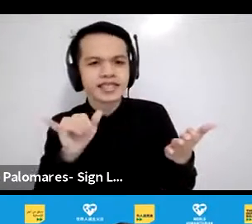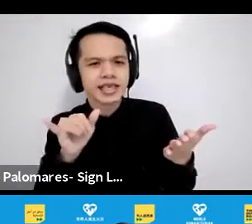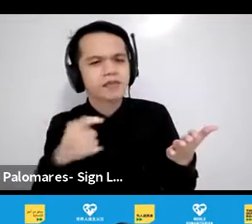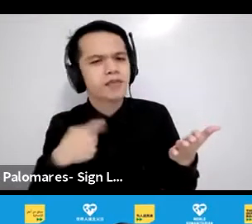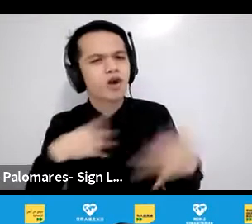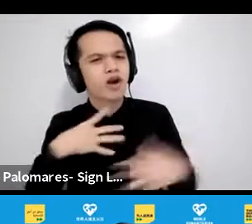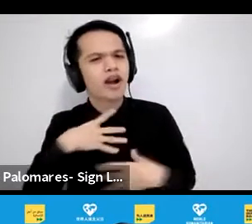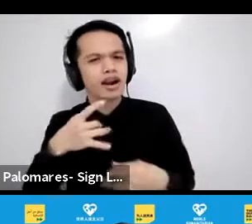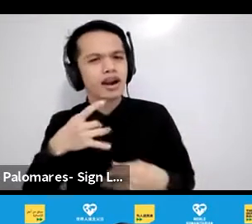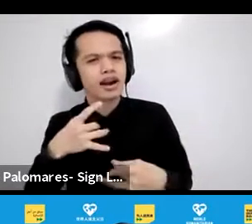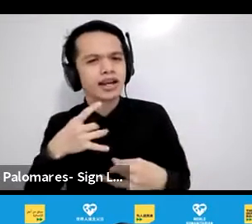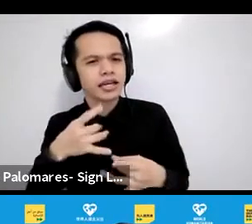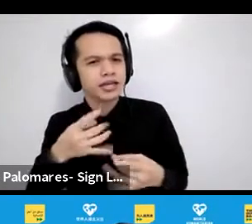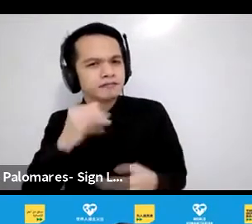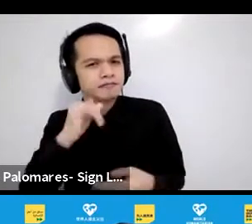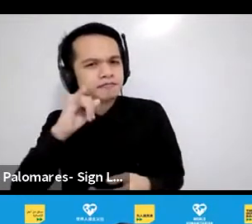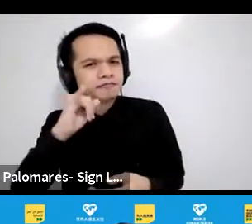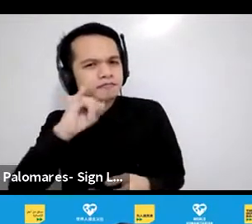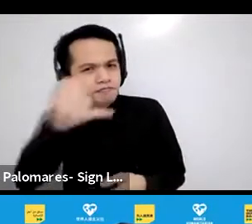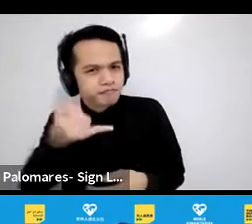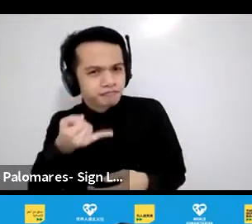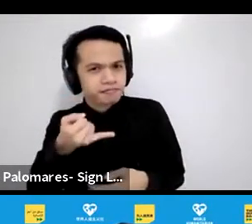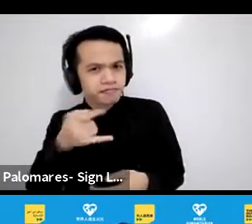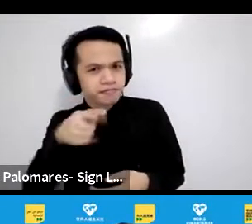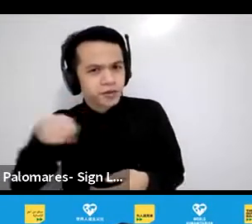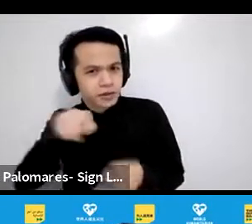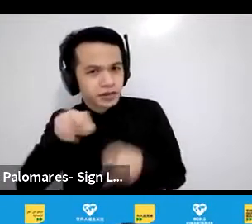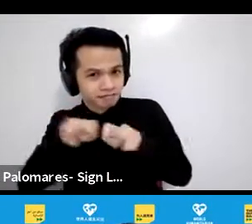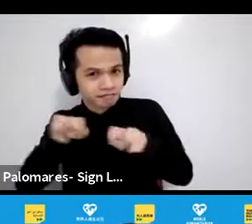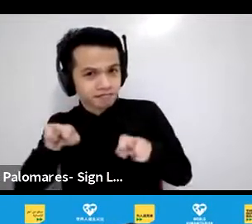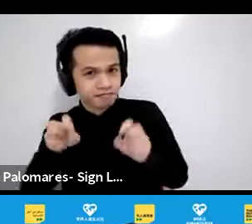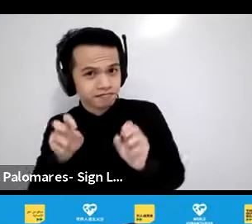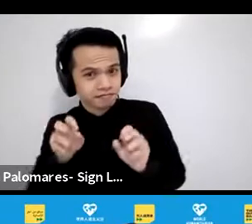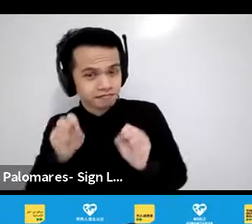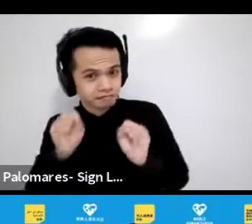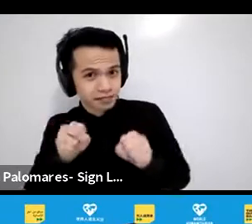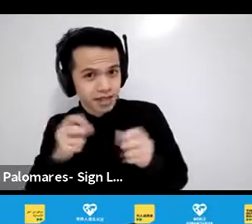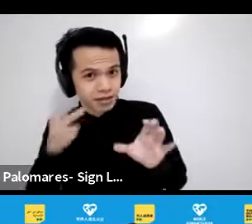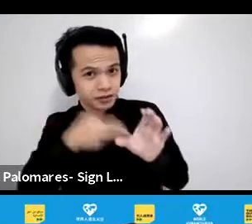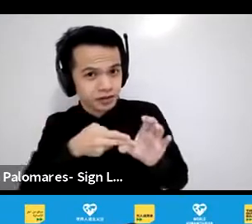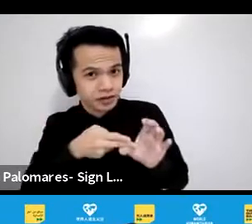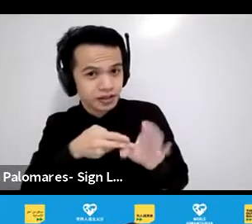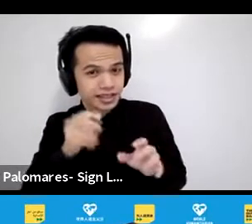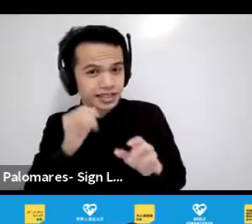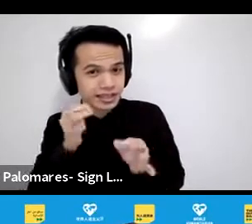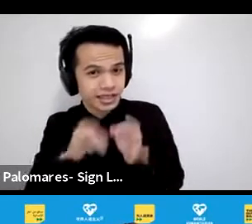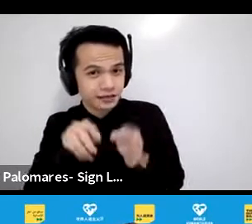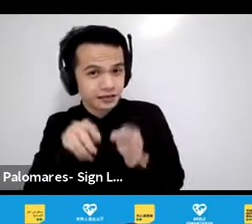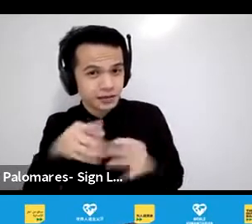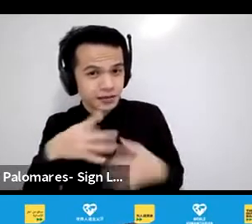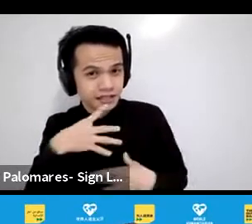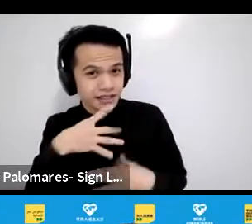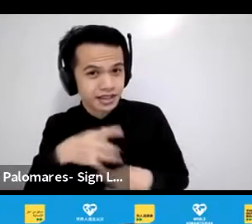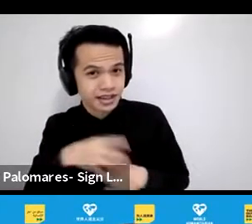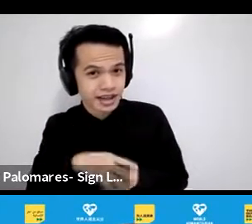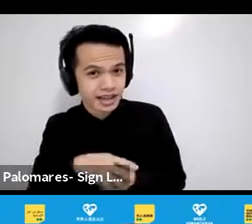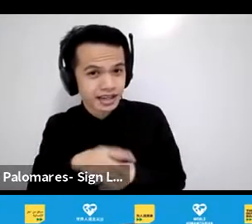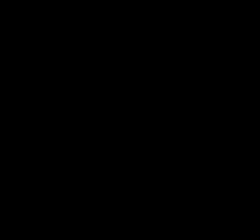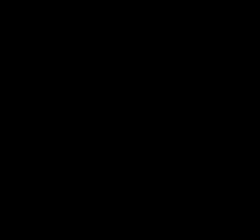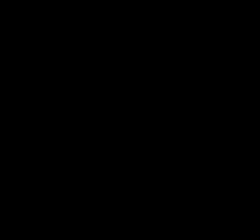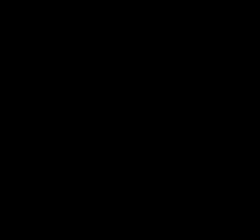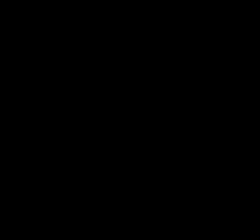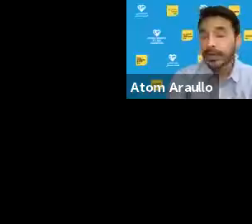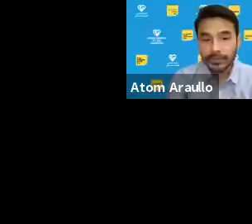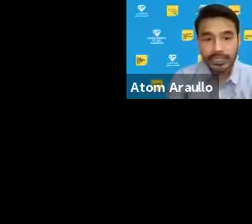to invite the rest of our panel to join us if you would like to answer these questions. So we